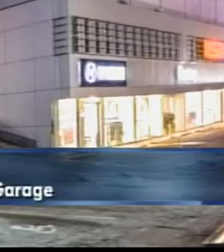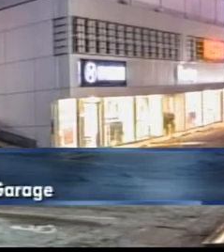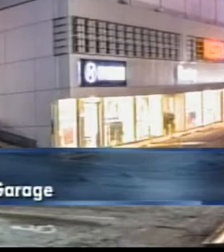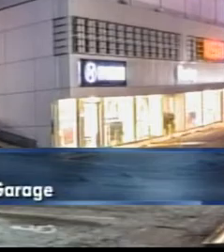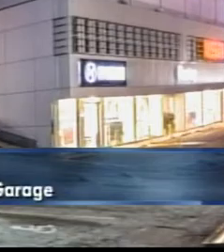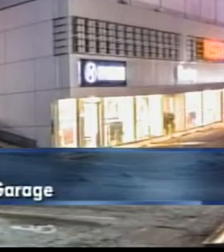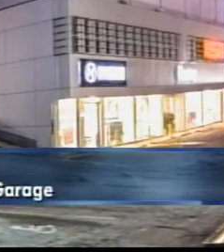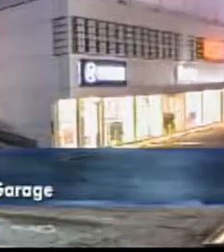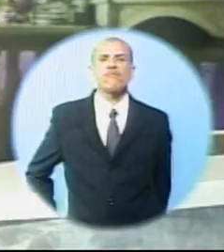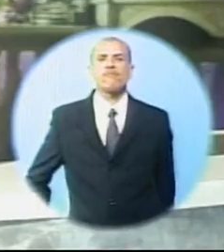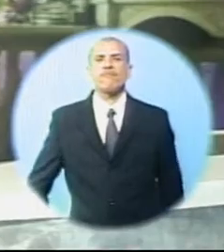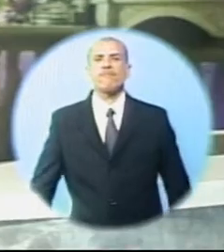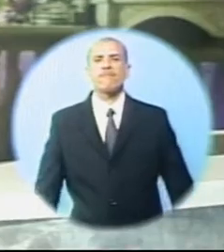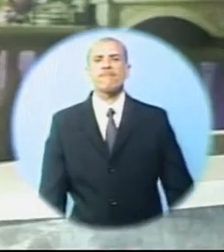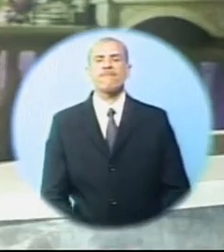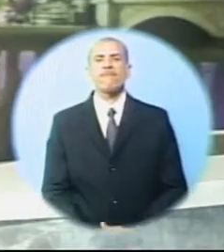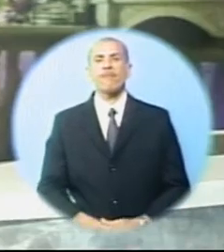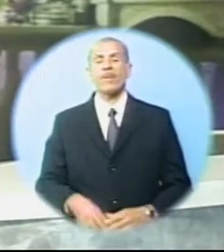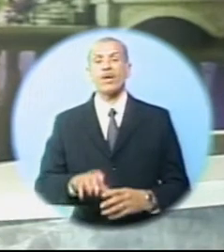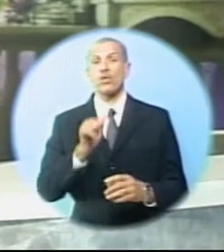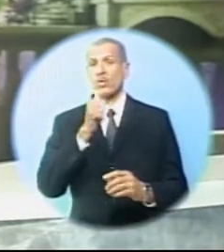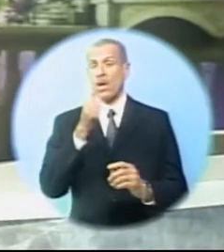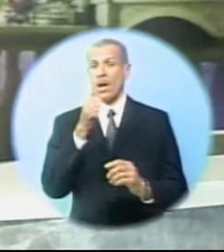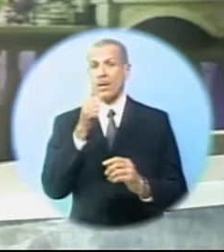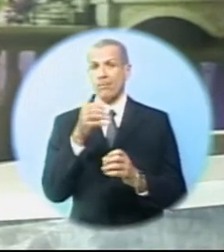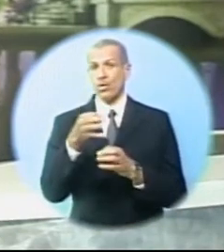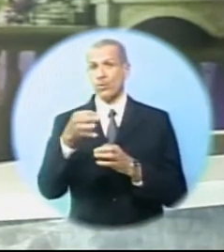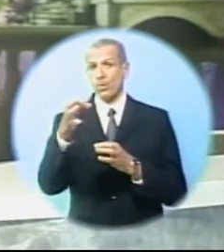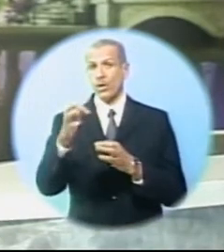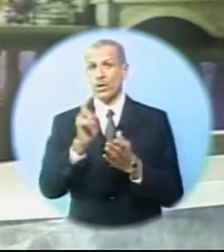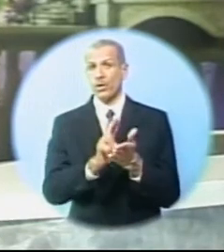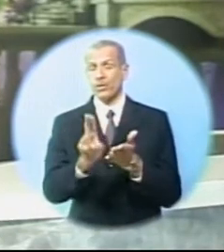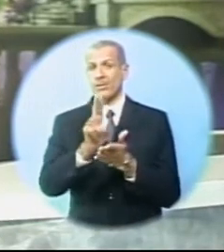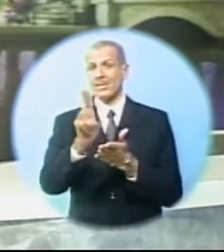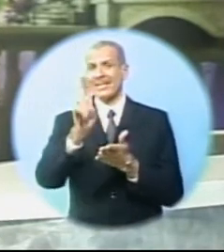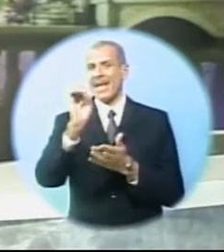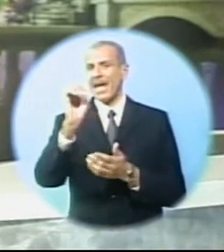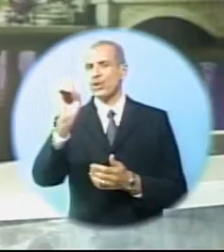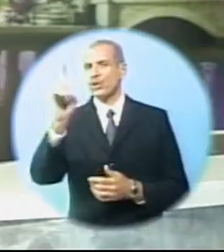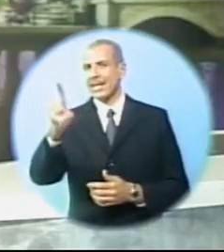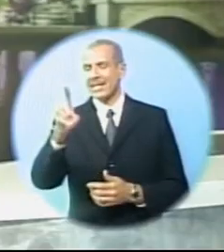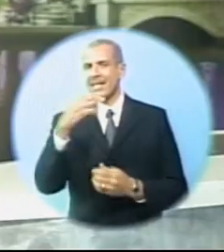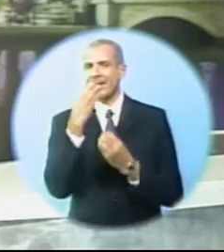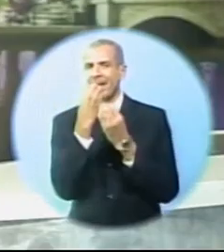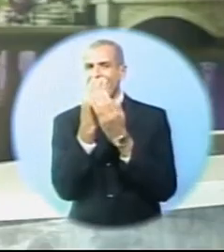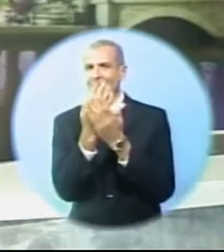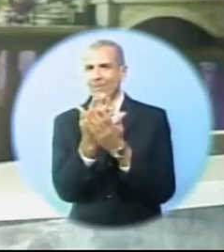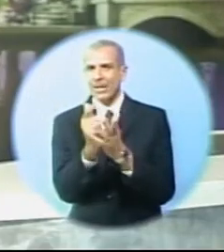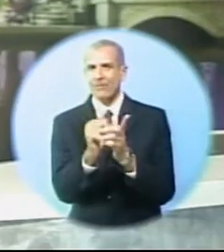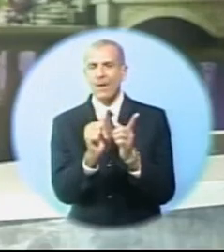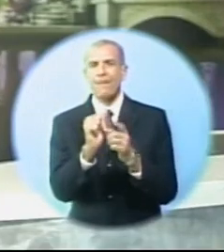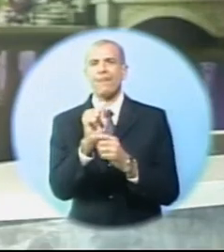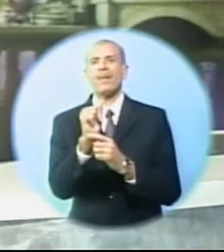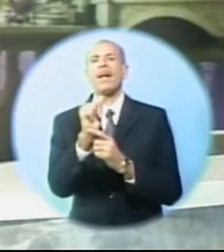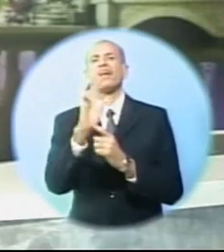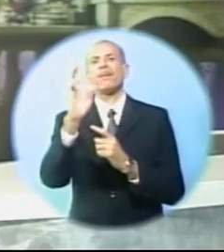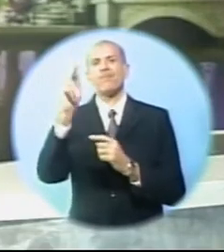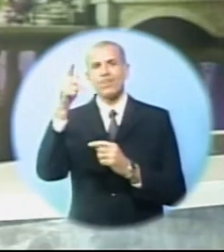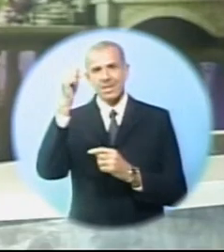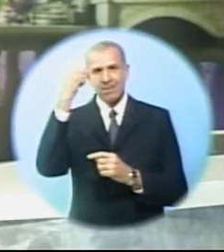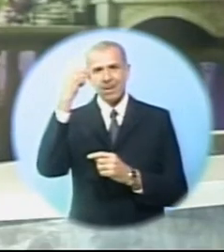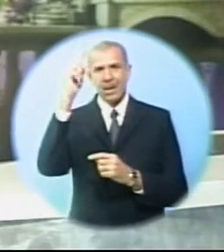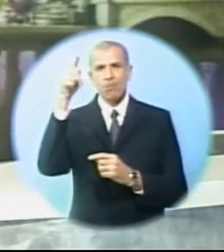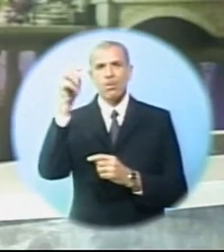passenger airbags on the vehicles. Do not postpone your university education. That advice from Principal and Pro